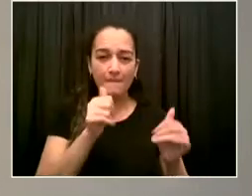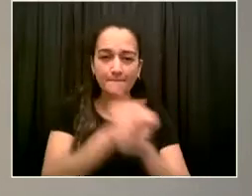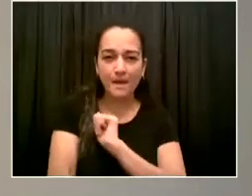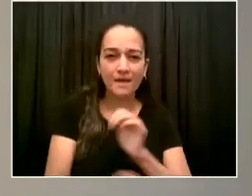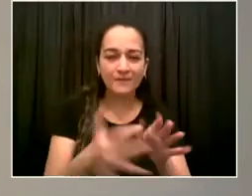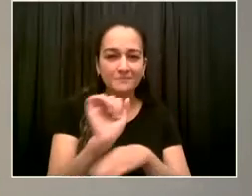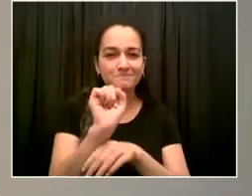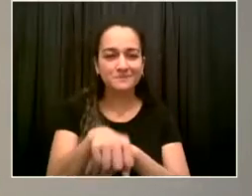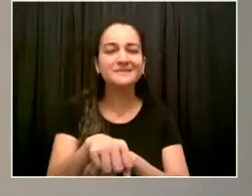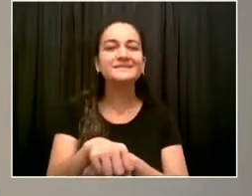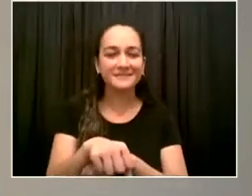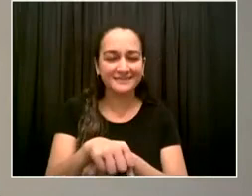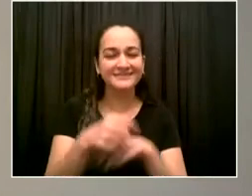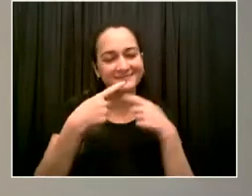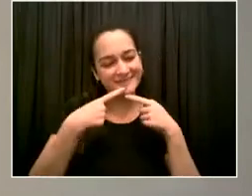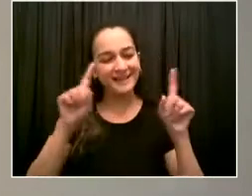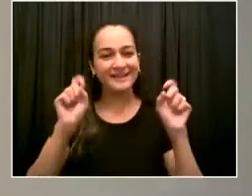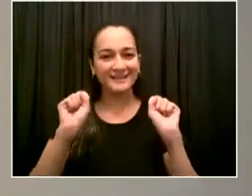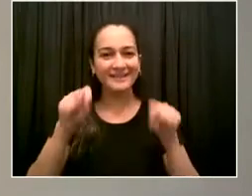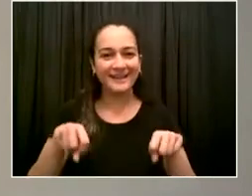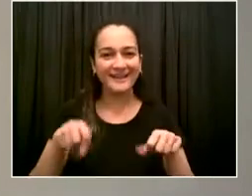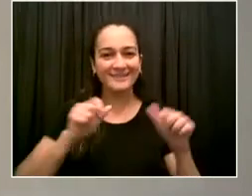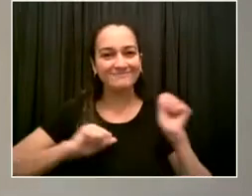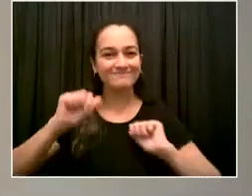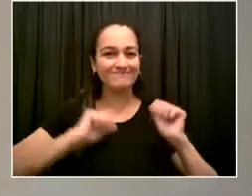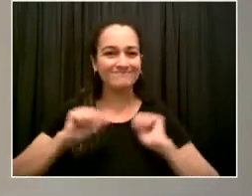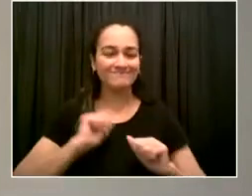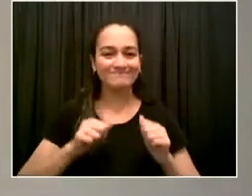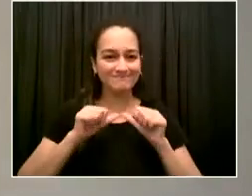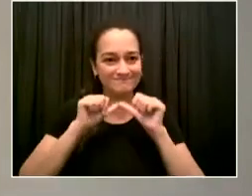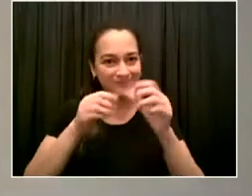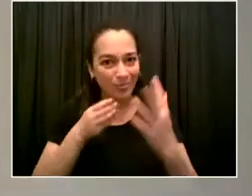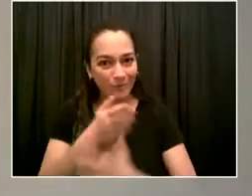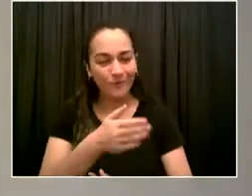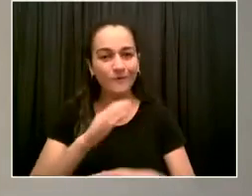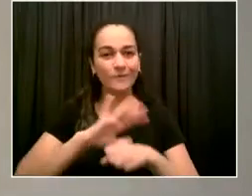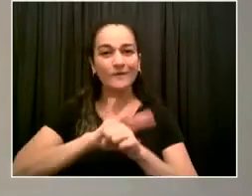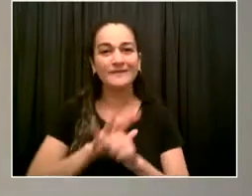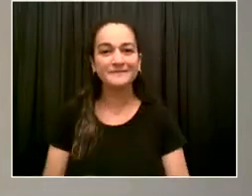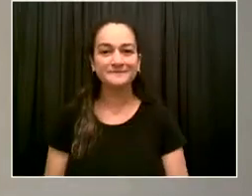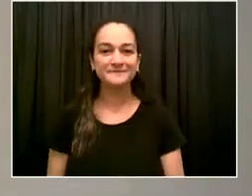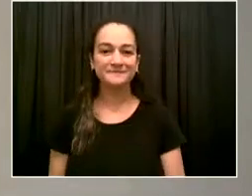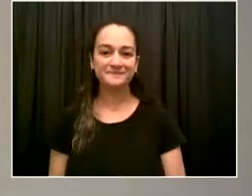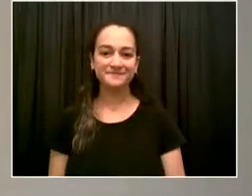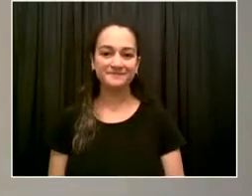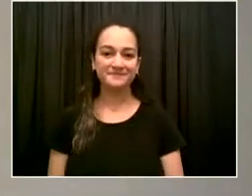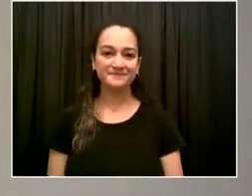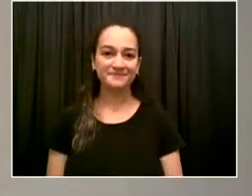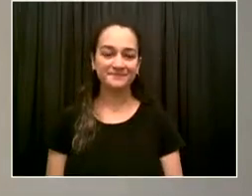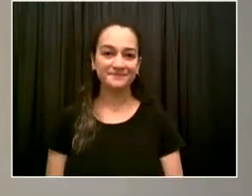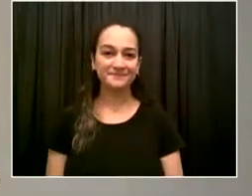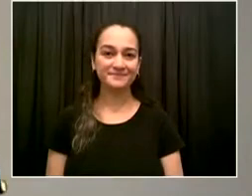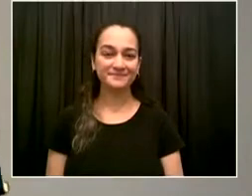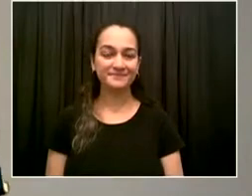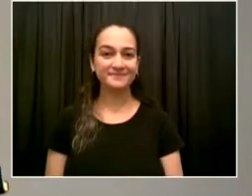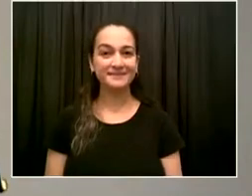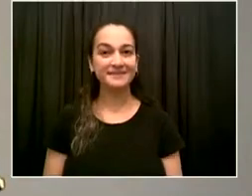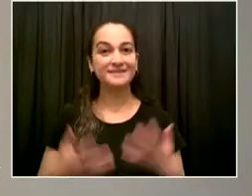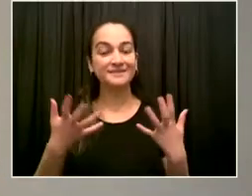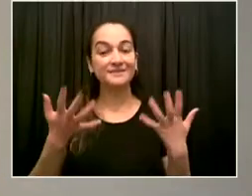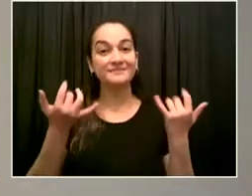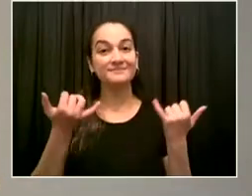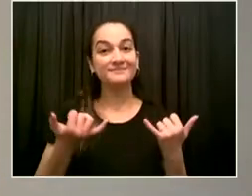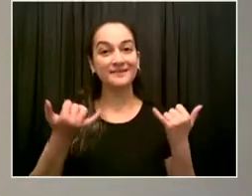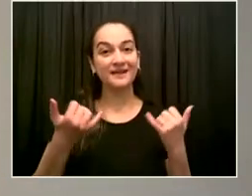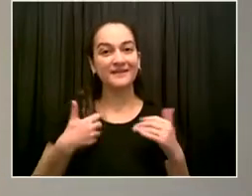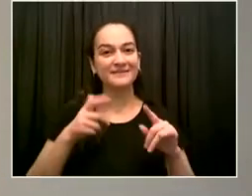who did any part. And, you know, now there's a whole new department for every show, which is the COVID department that